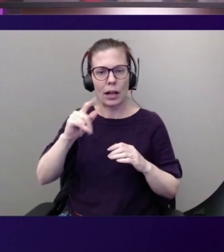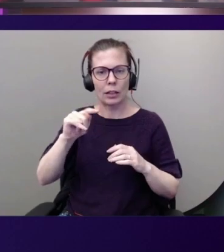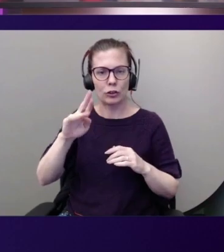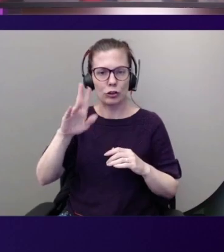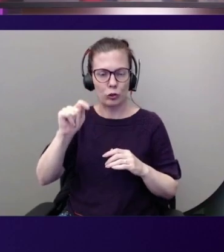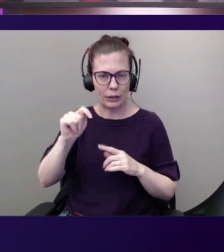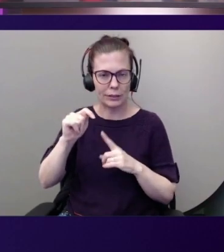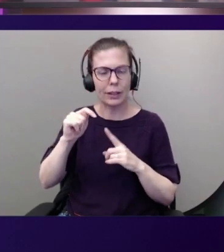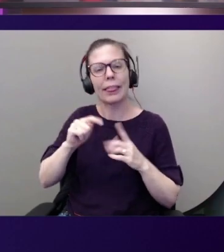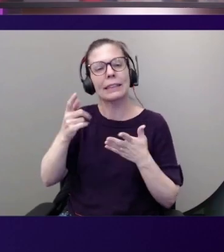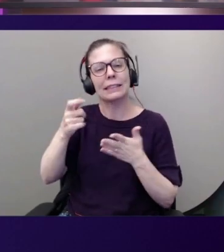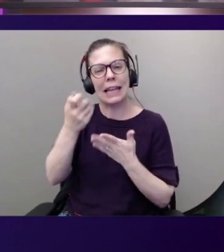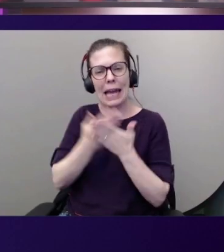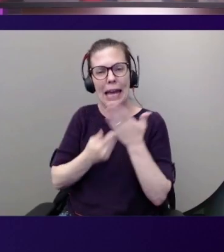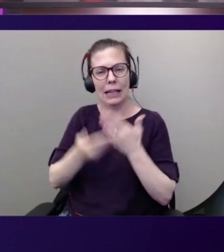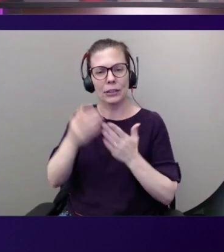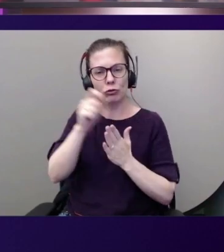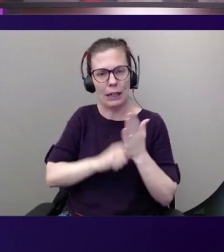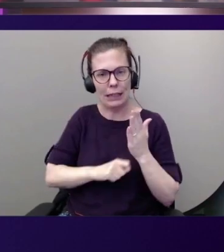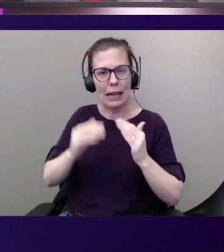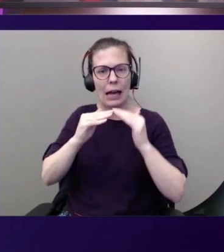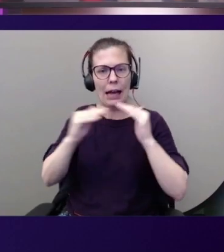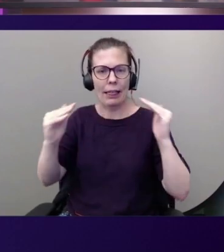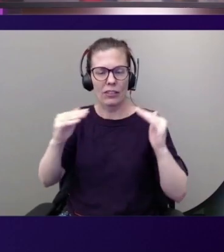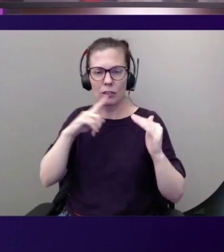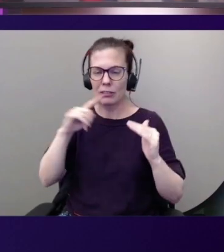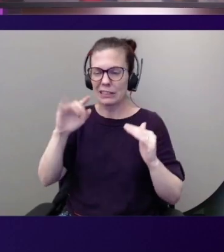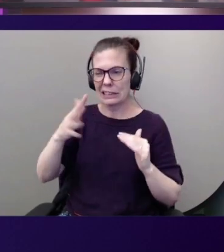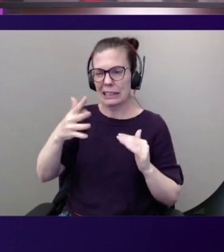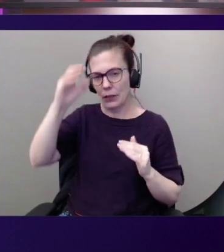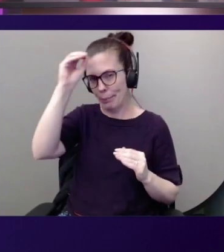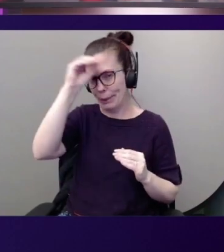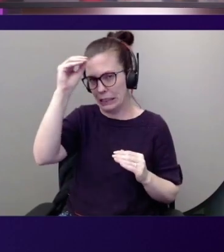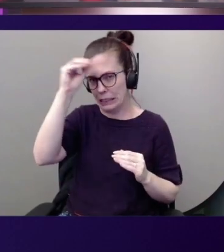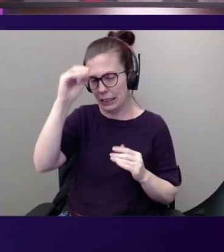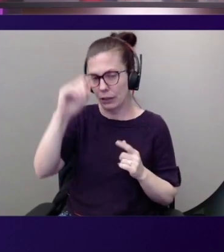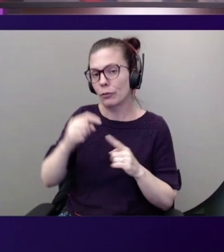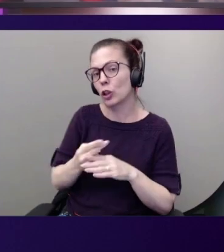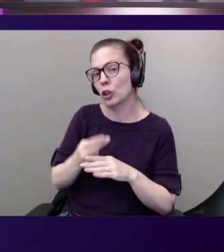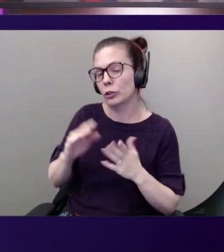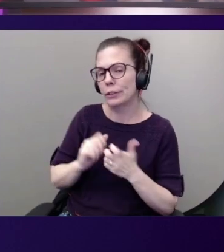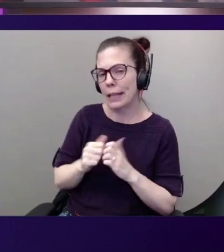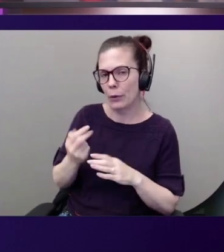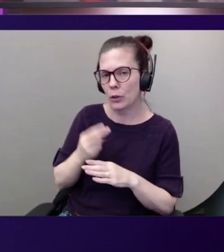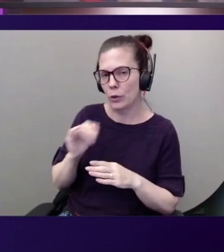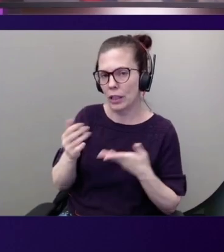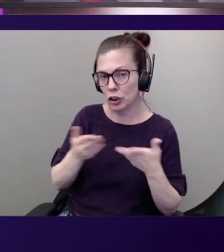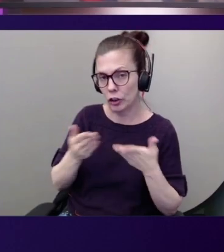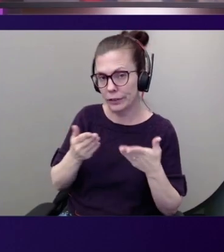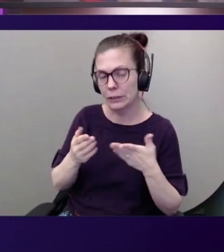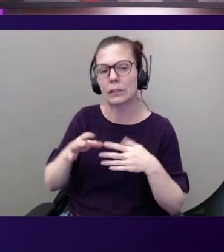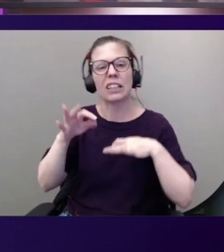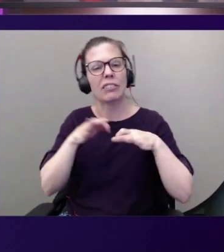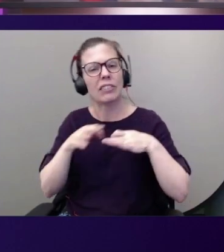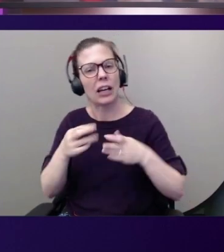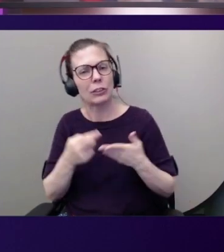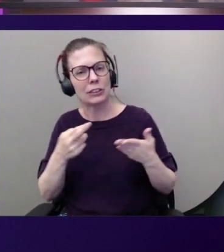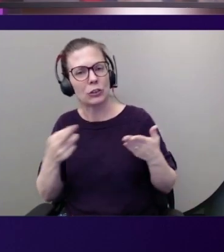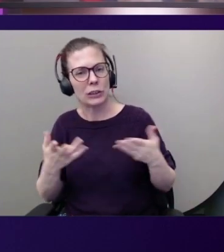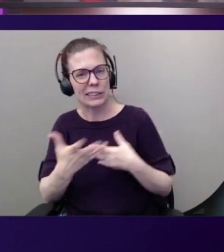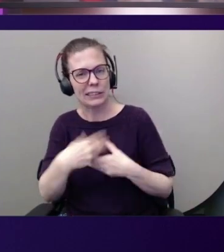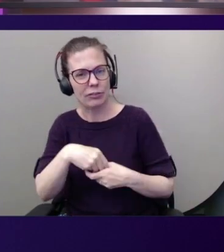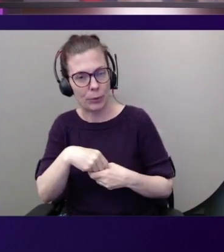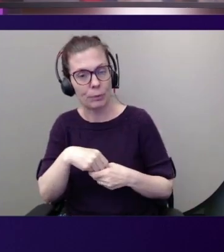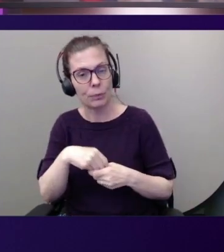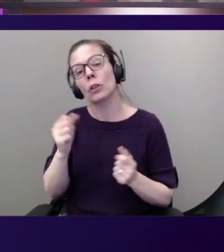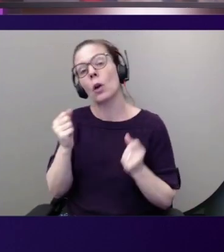higher-level constructs that are somewhat opinionated as to how users usually use the service and define the resources there within. And for many of